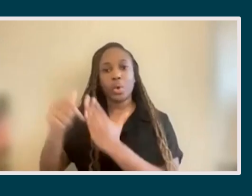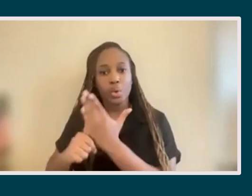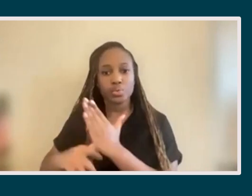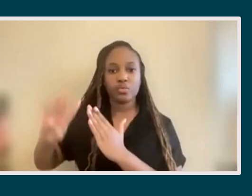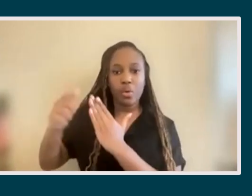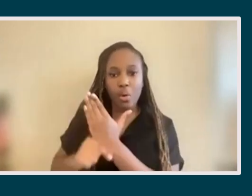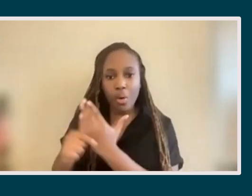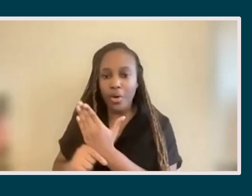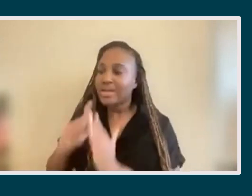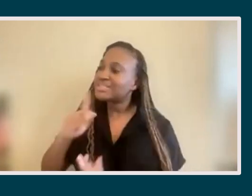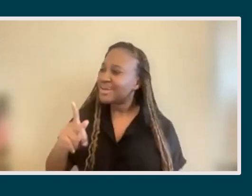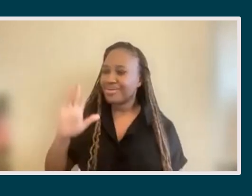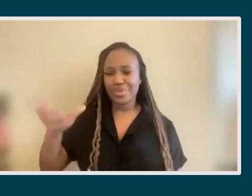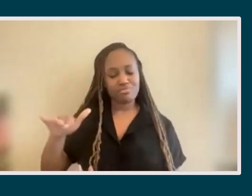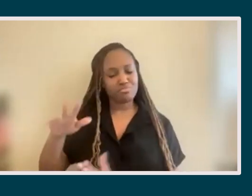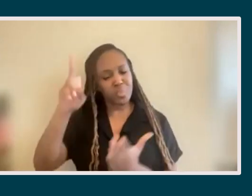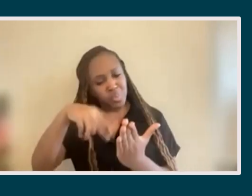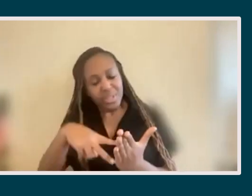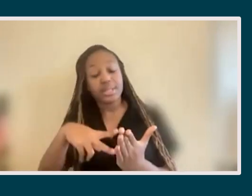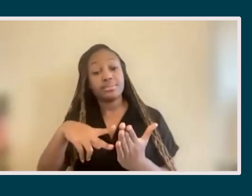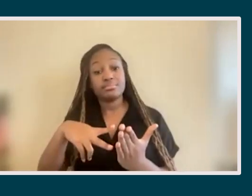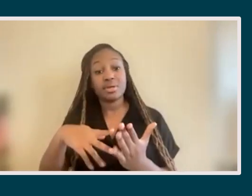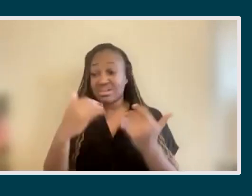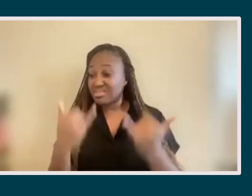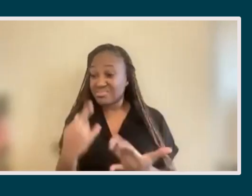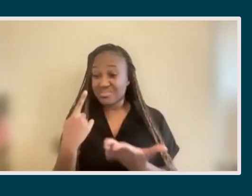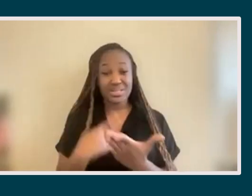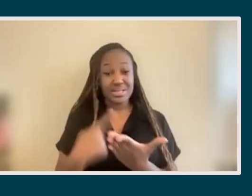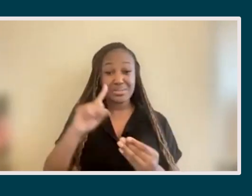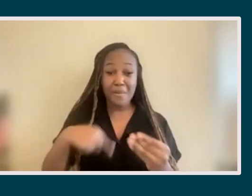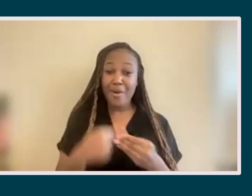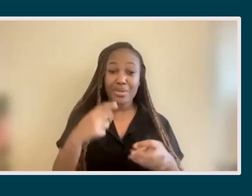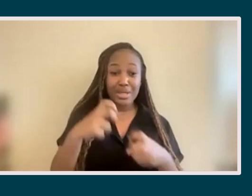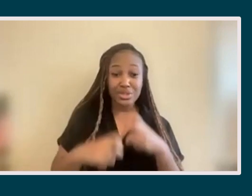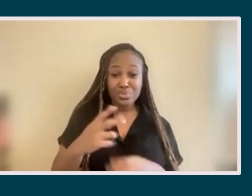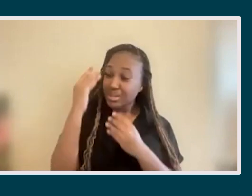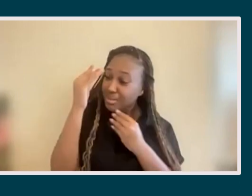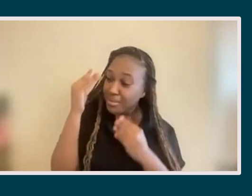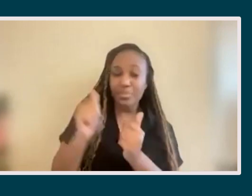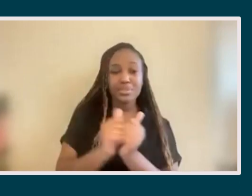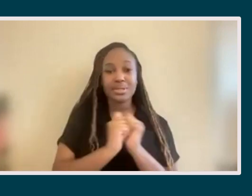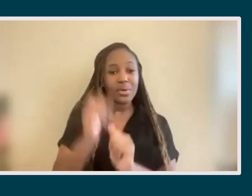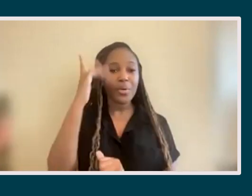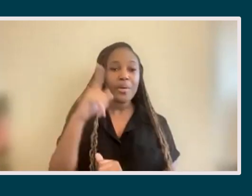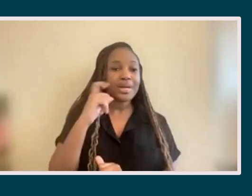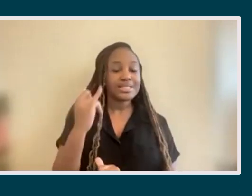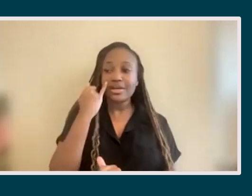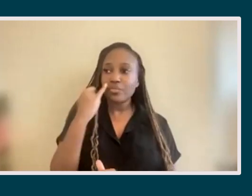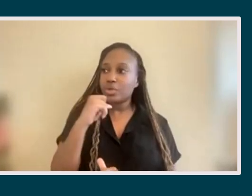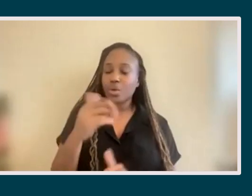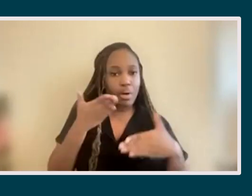at this. Let's talk about what the issues are and think about this. Because if we don't talk about it in